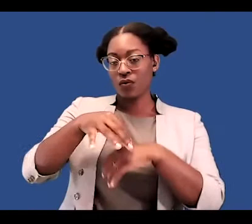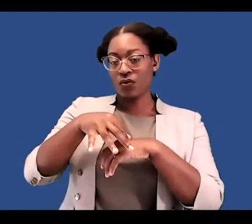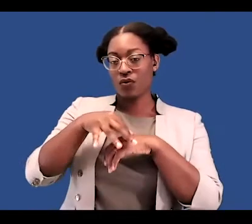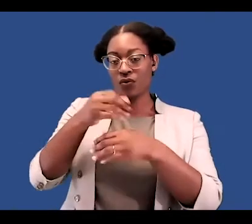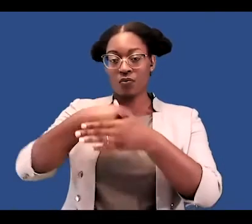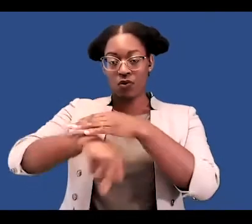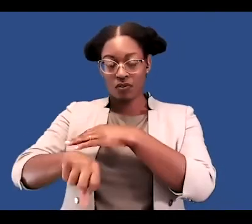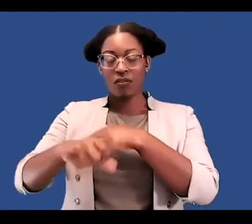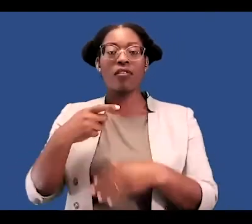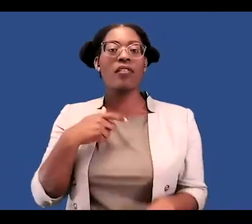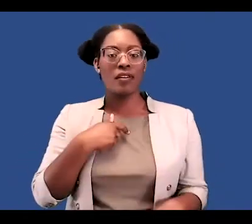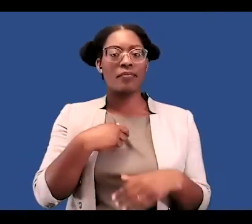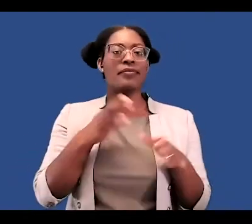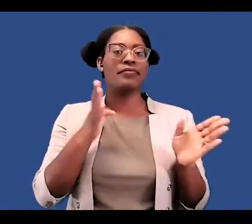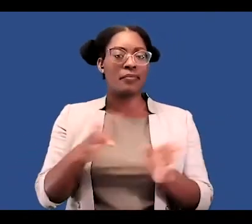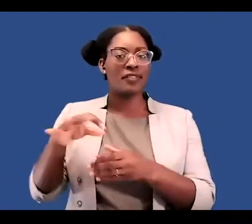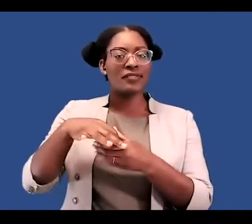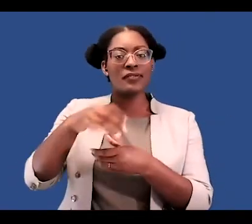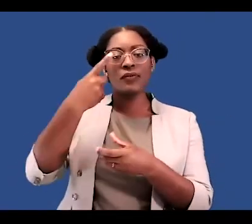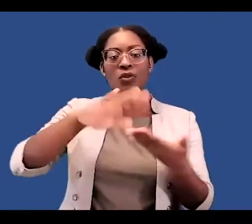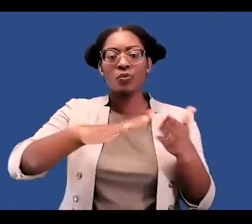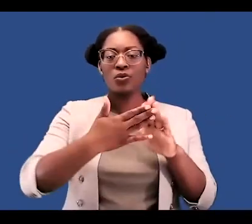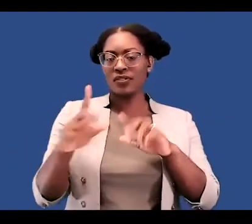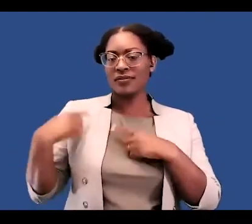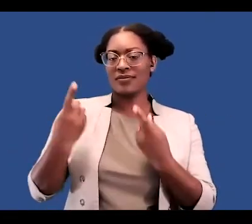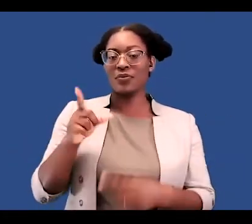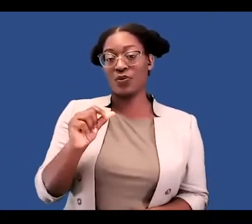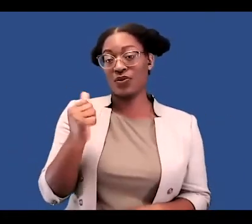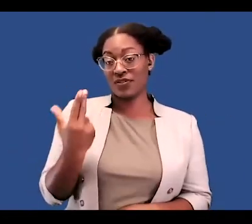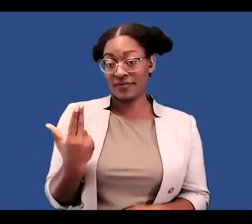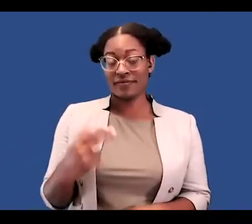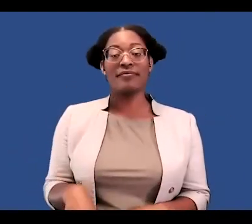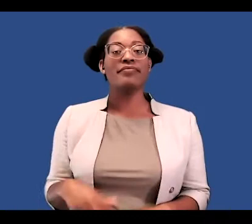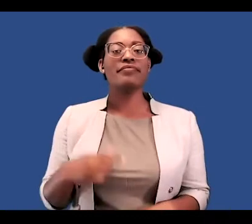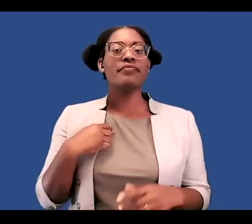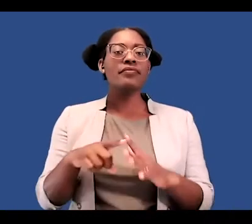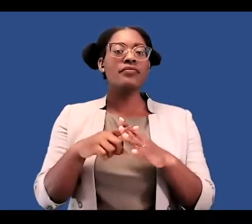tea for community since 2013. I started out